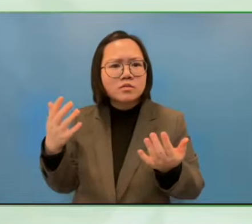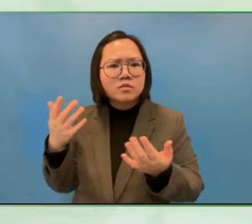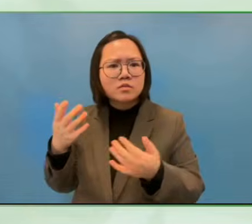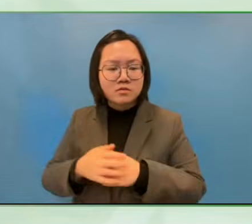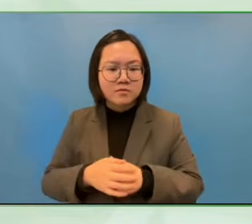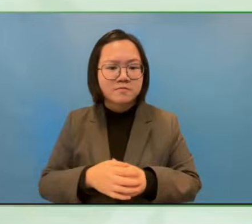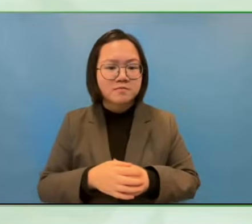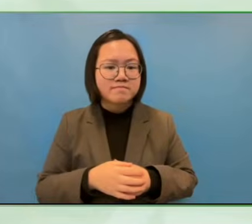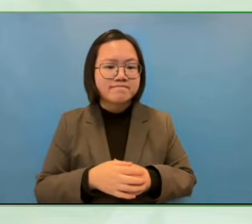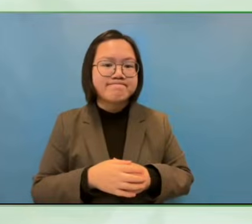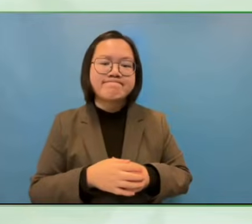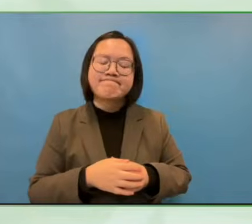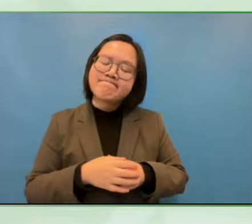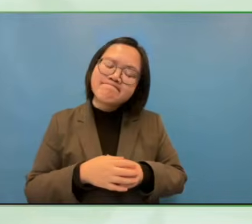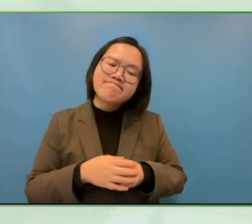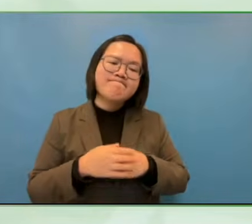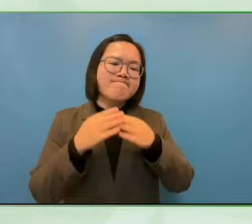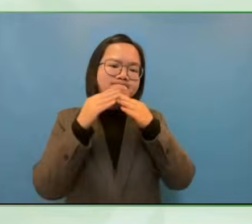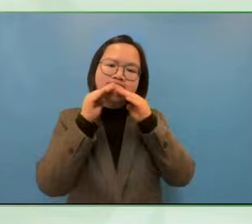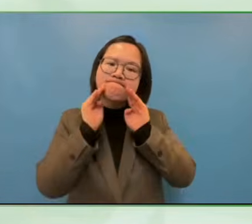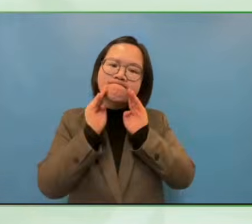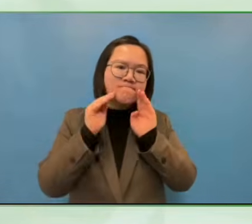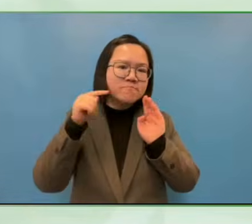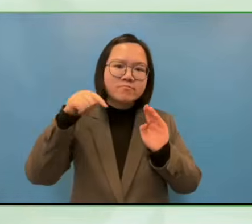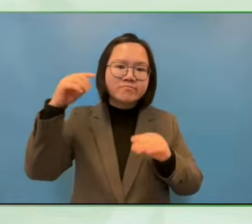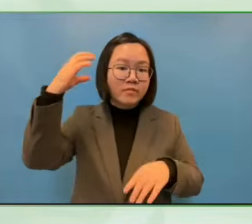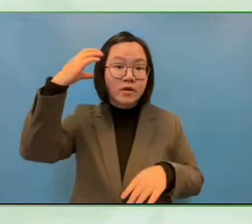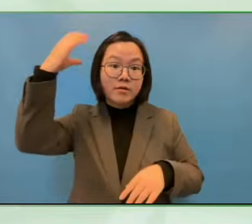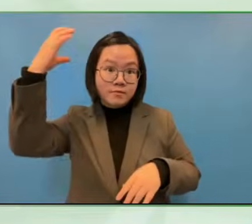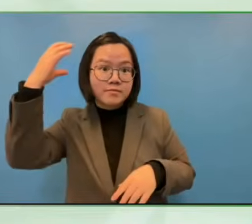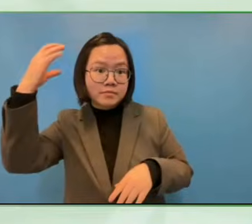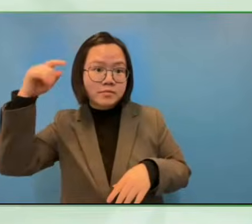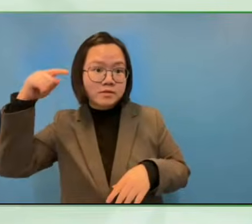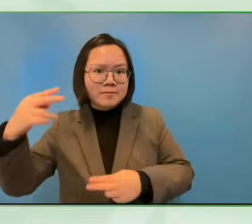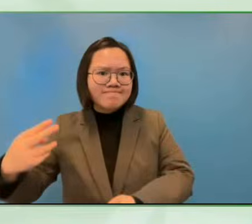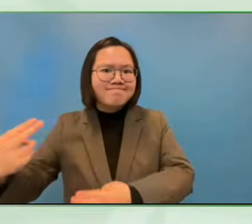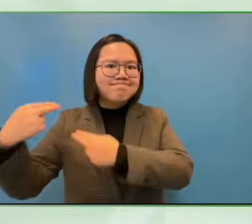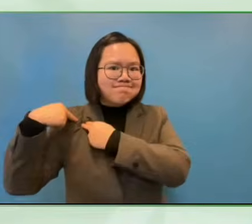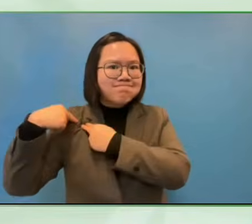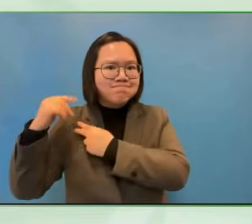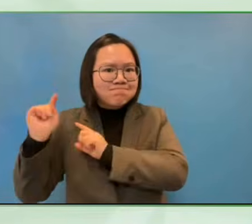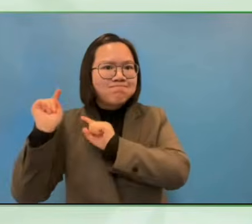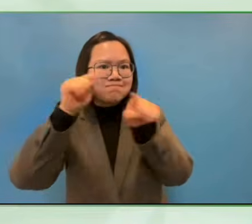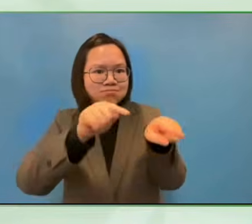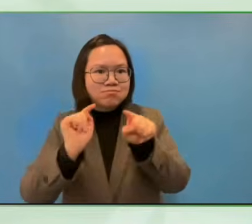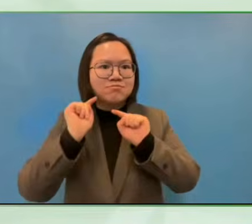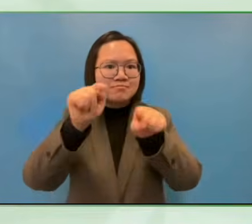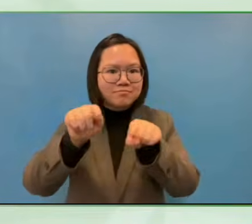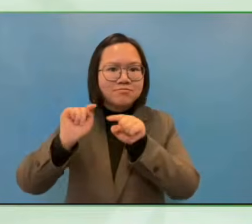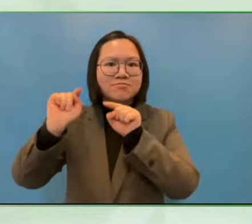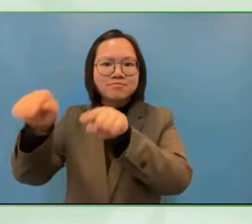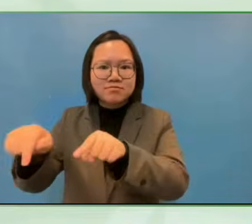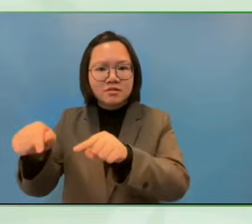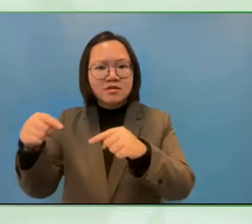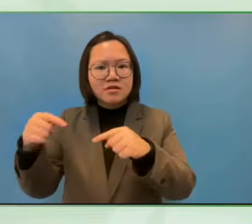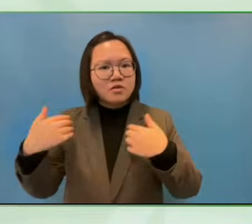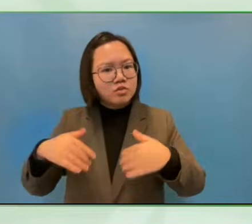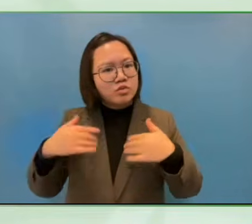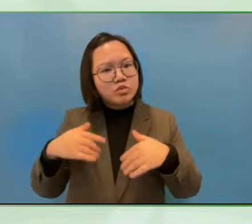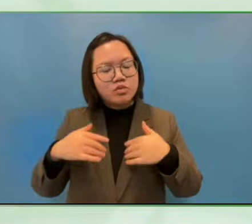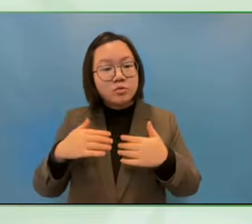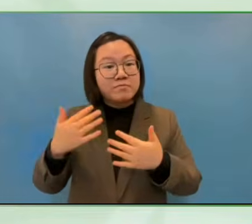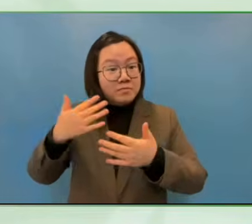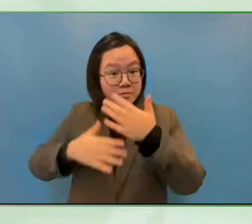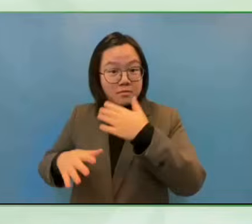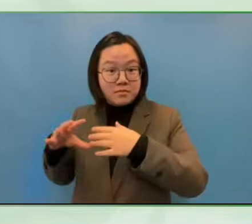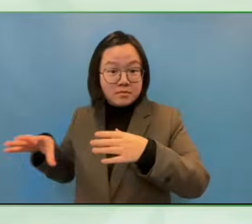Sadly, the number of governments that have responded constructively by including people with disabilities